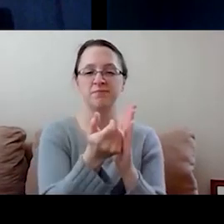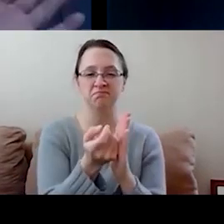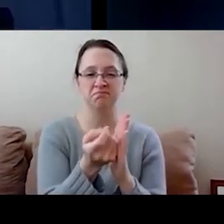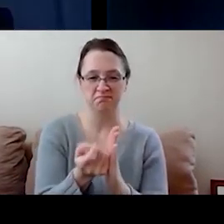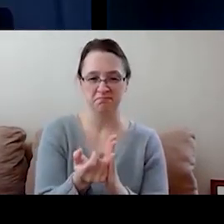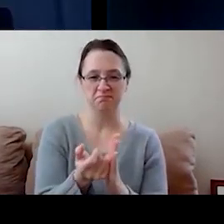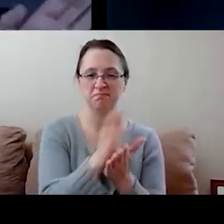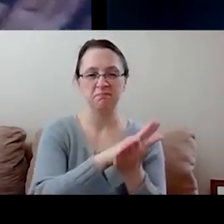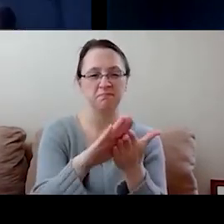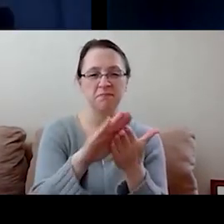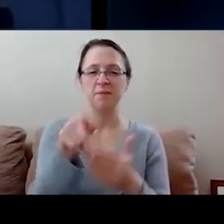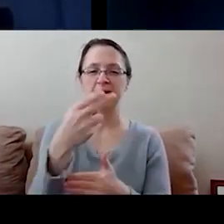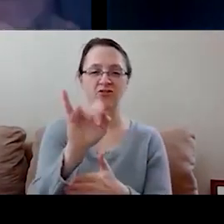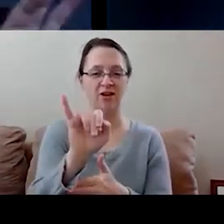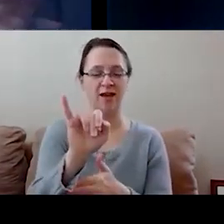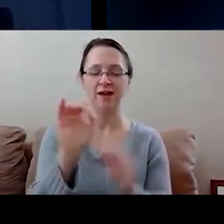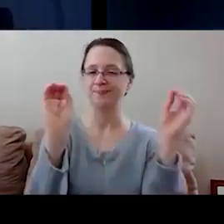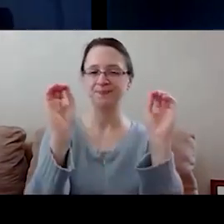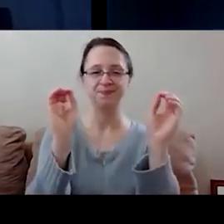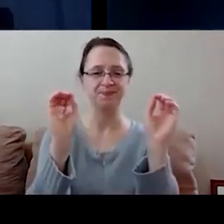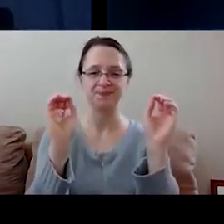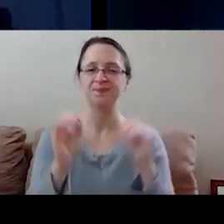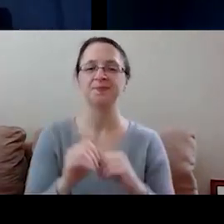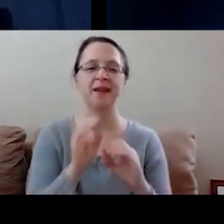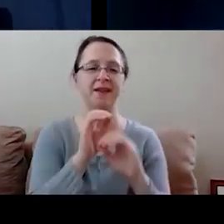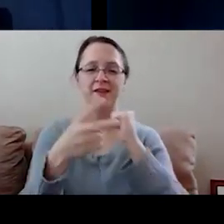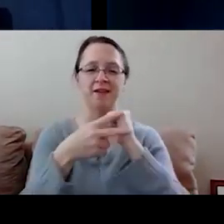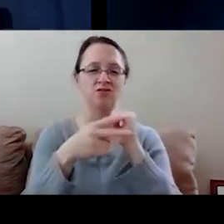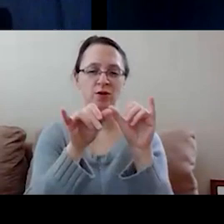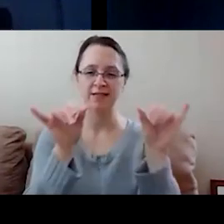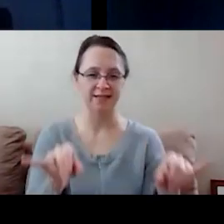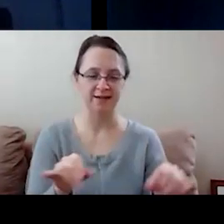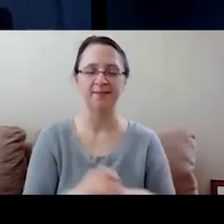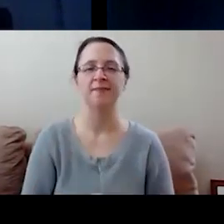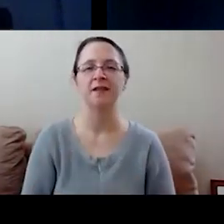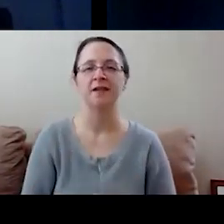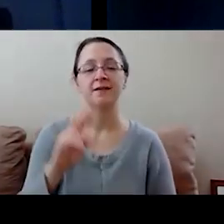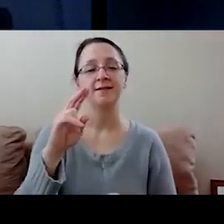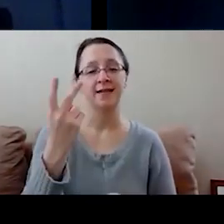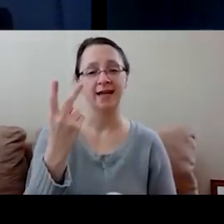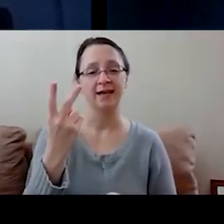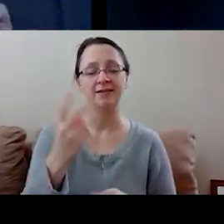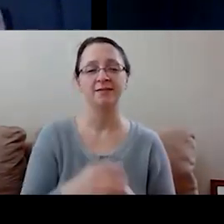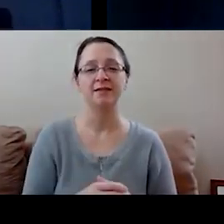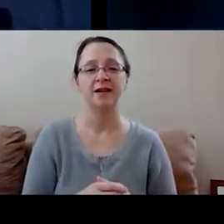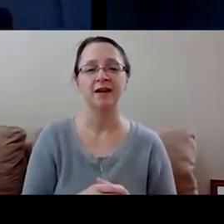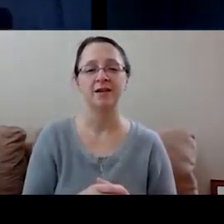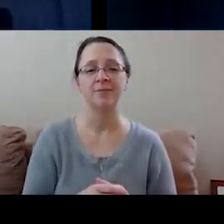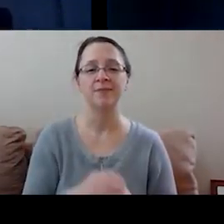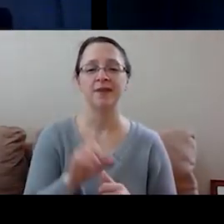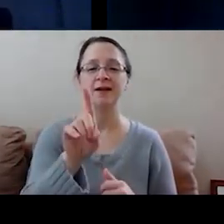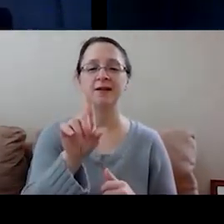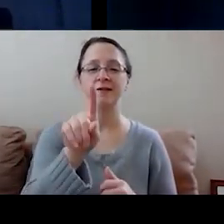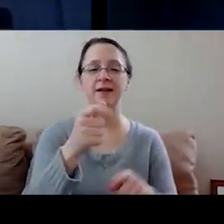There is no PHI whatsoever that we store in the system, and it's intentional. And the second thing is basically the data